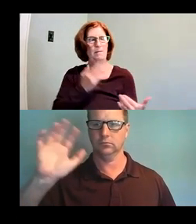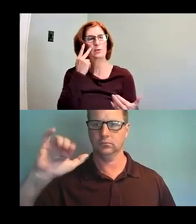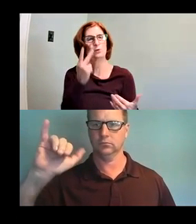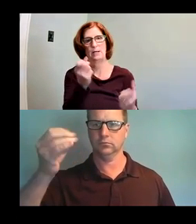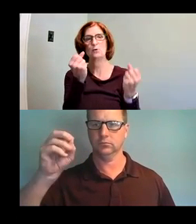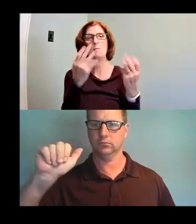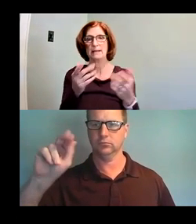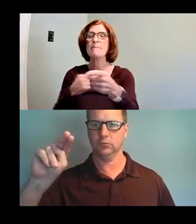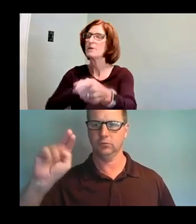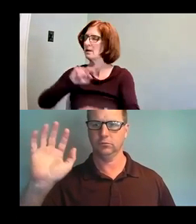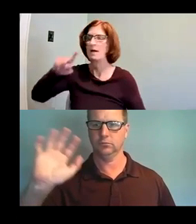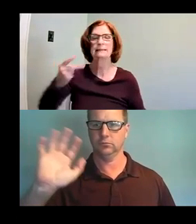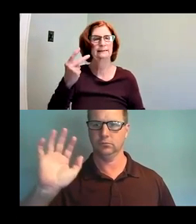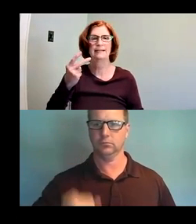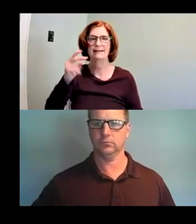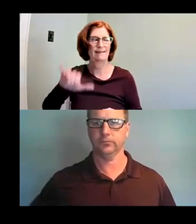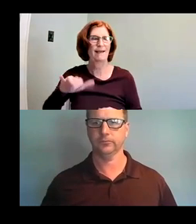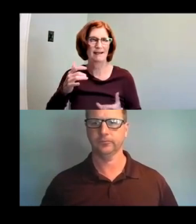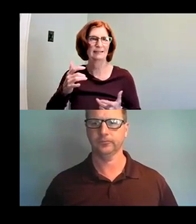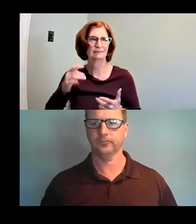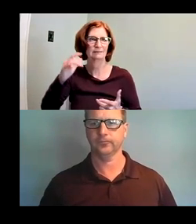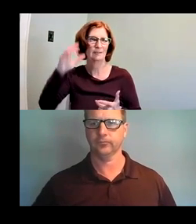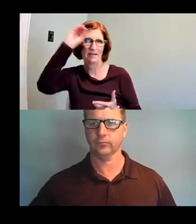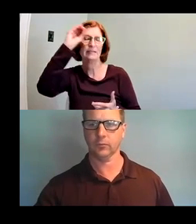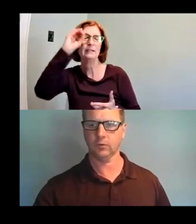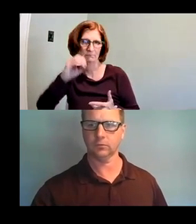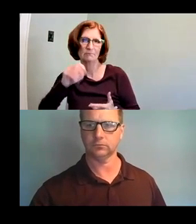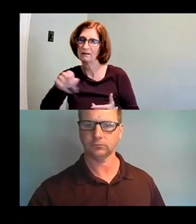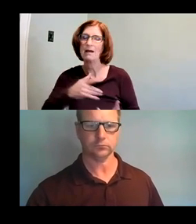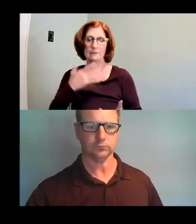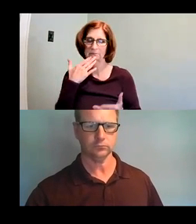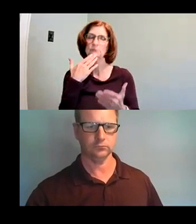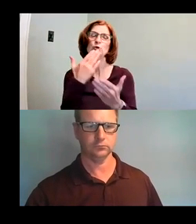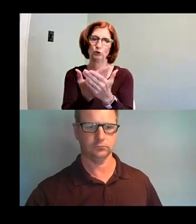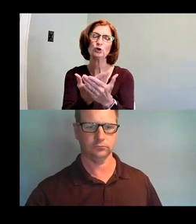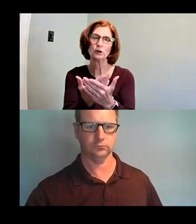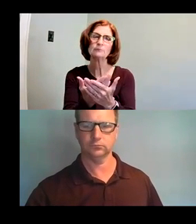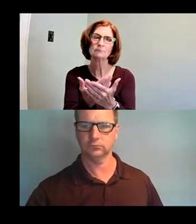I second that, and there's a good piece today in Public Source about it too.